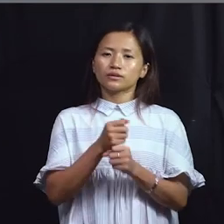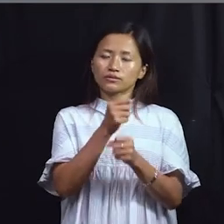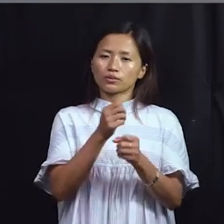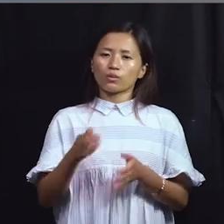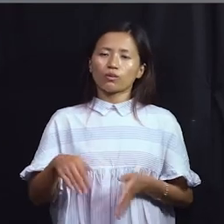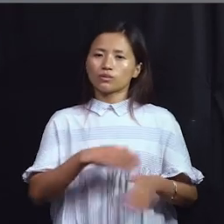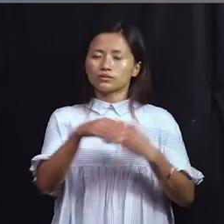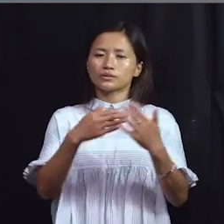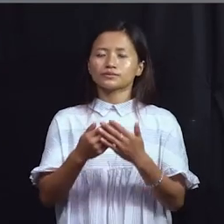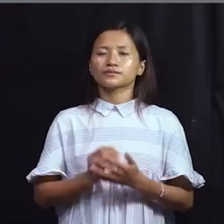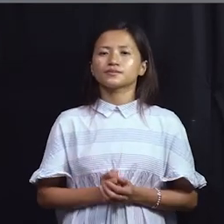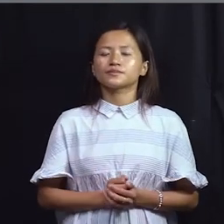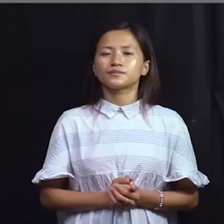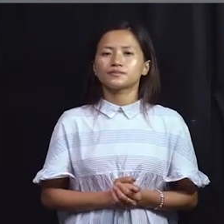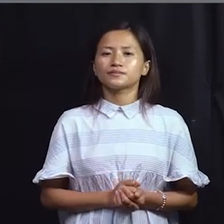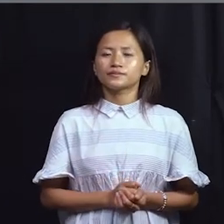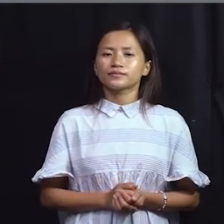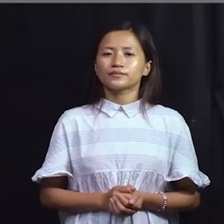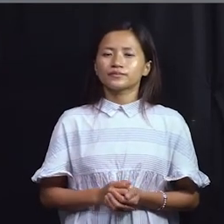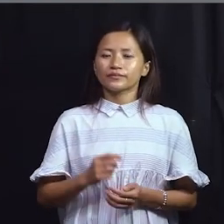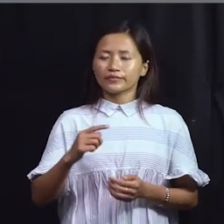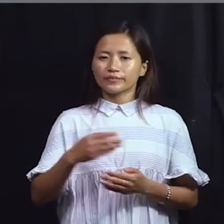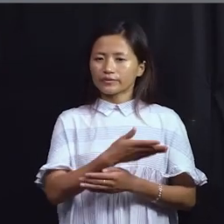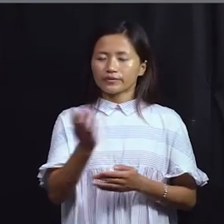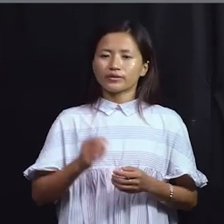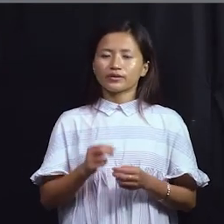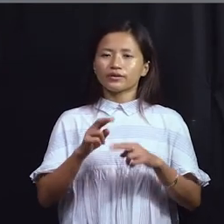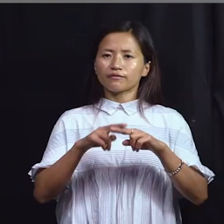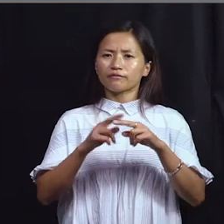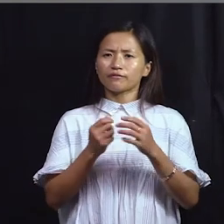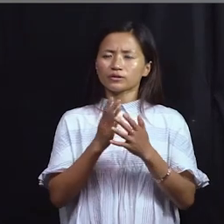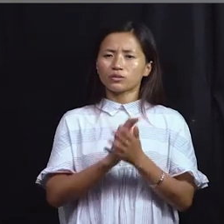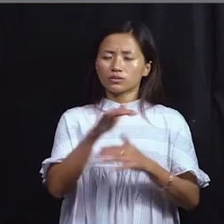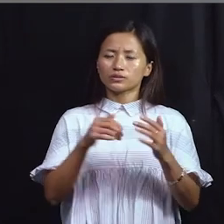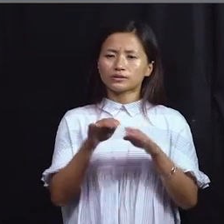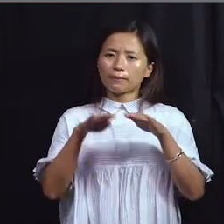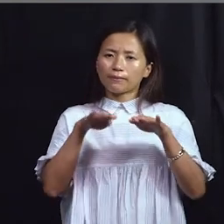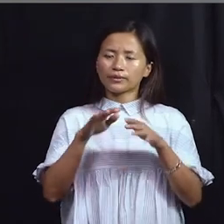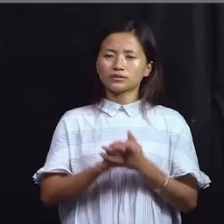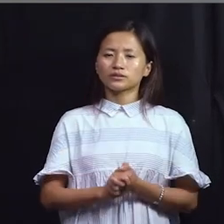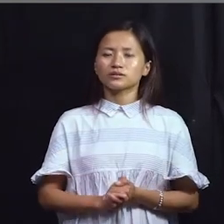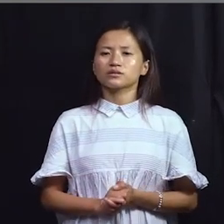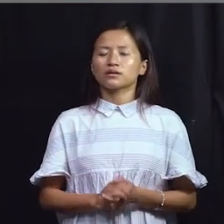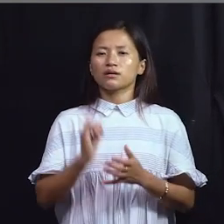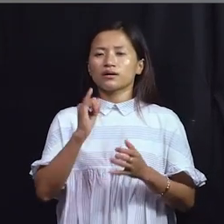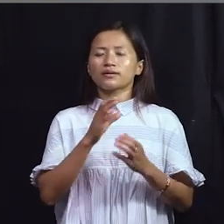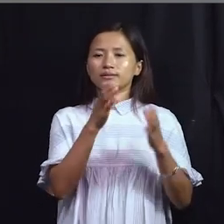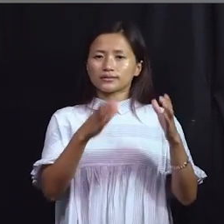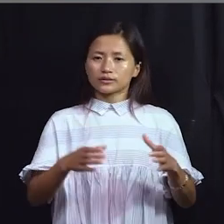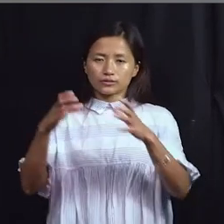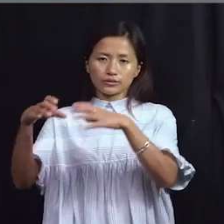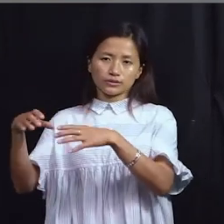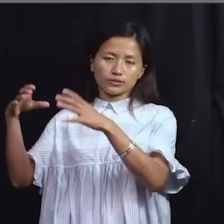government. So government, they finance, they manage all these industries so